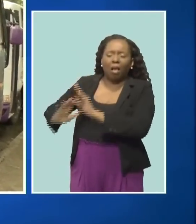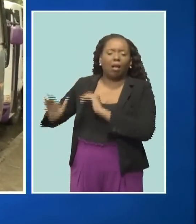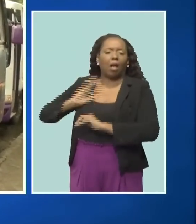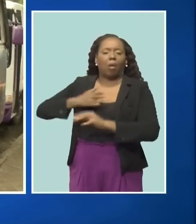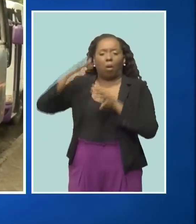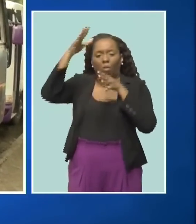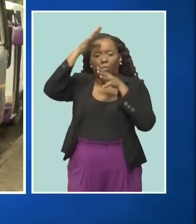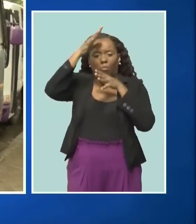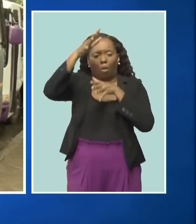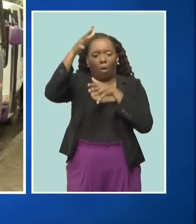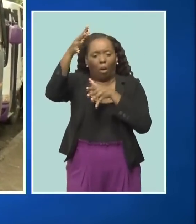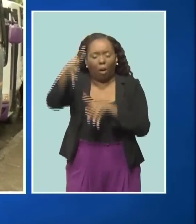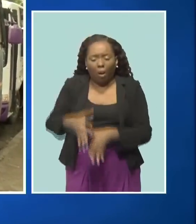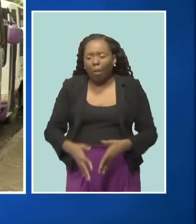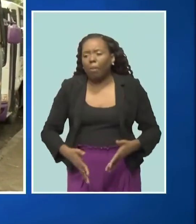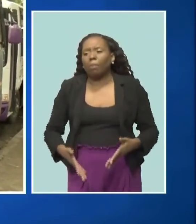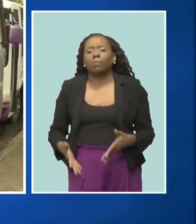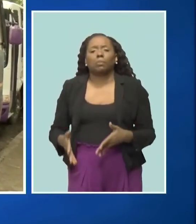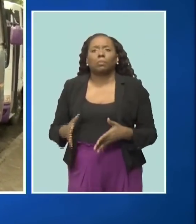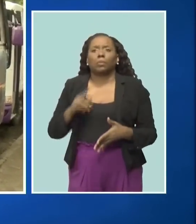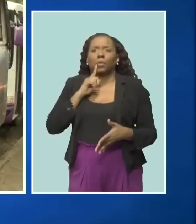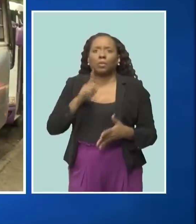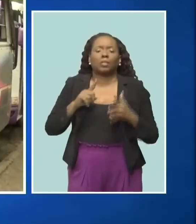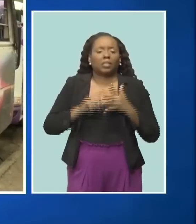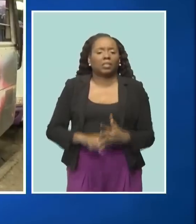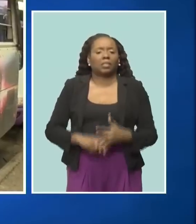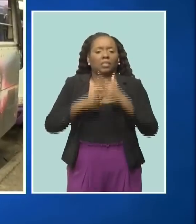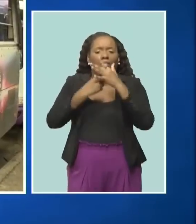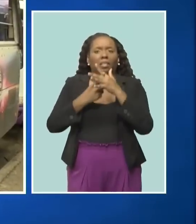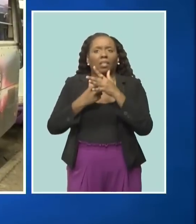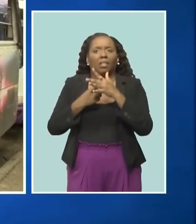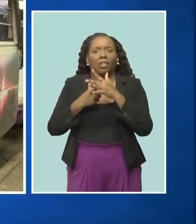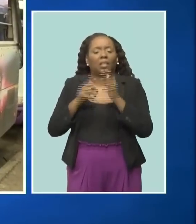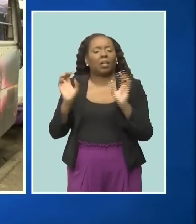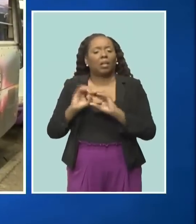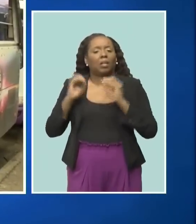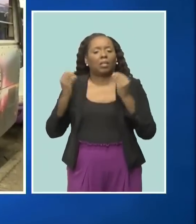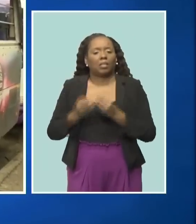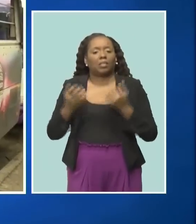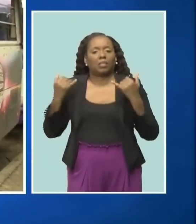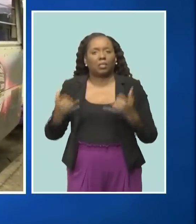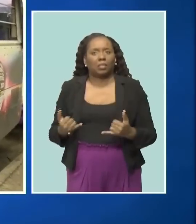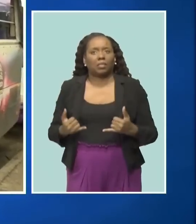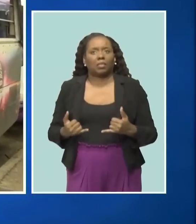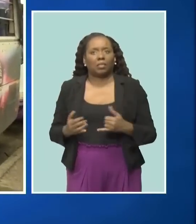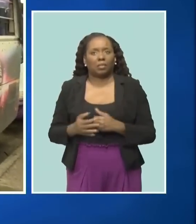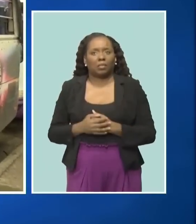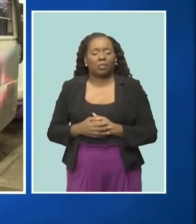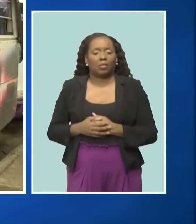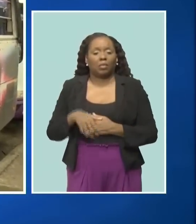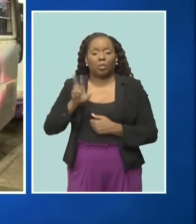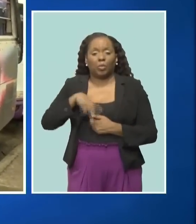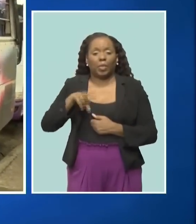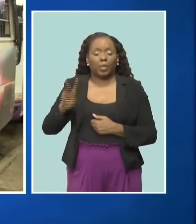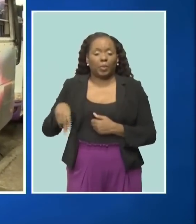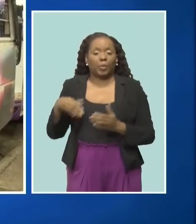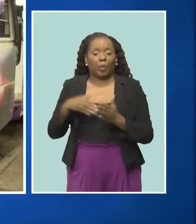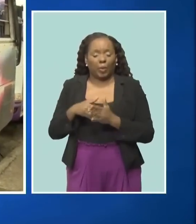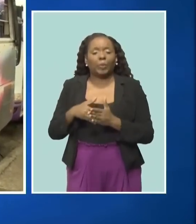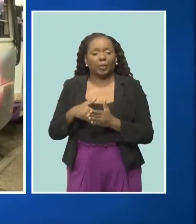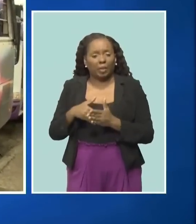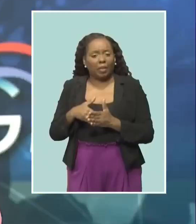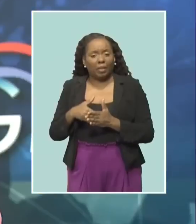the determination to start an organization that is now 22,000 strong, called BARP.